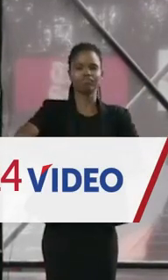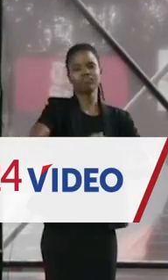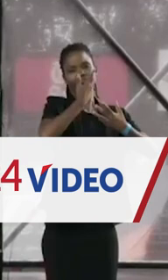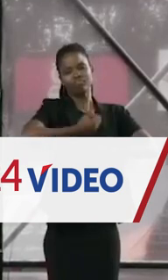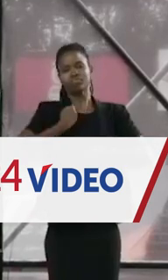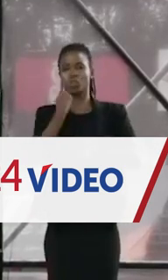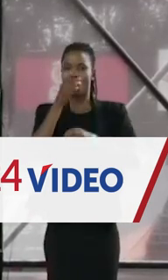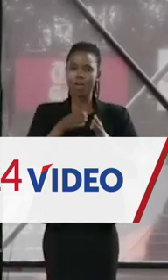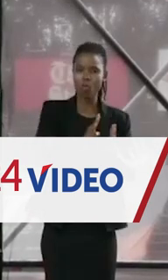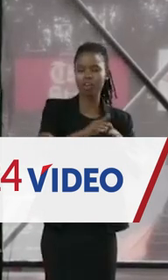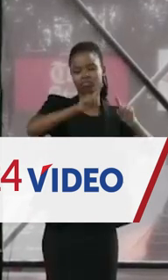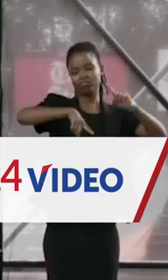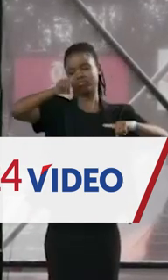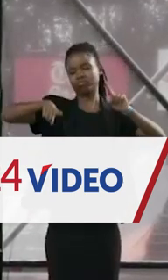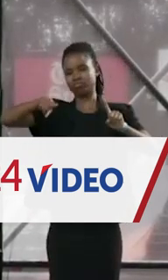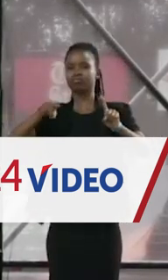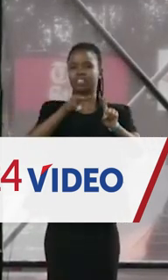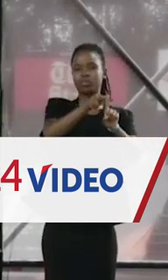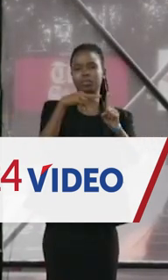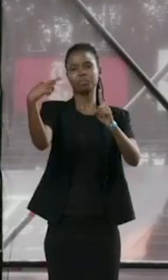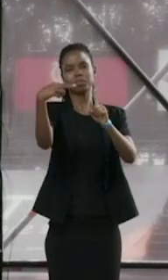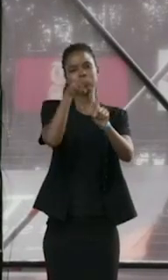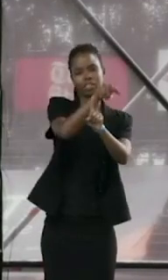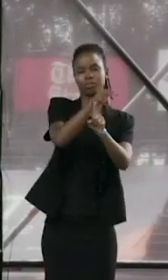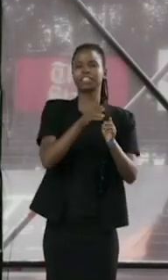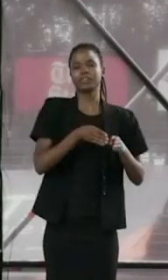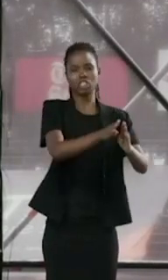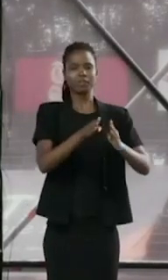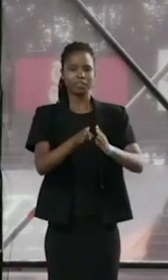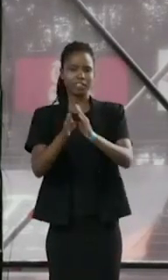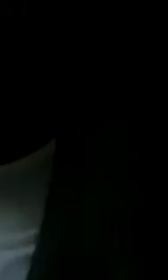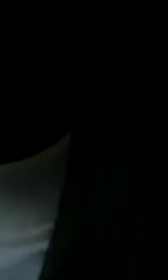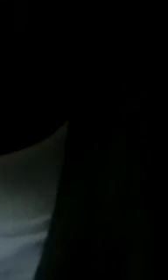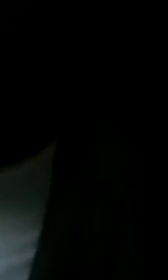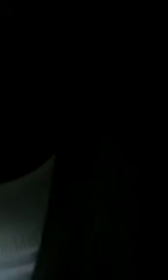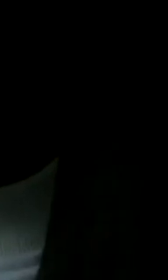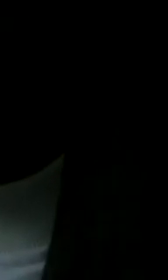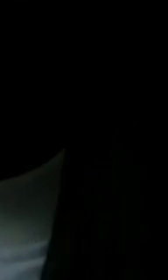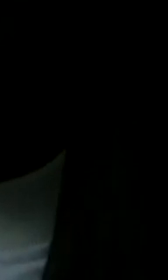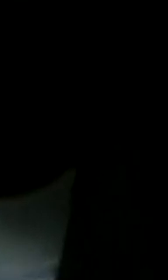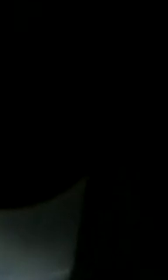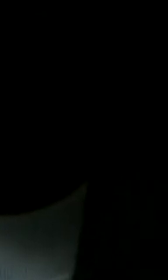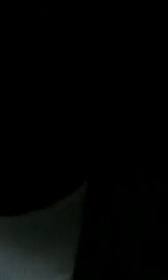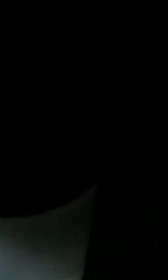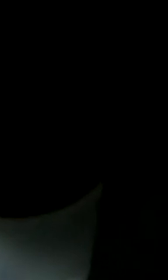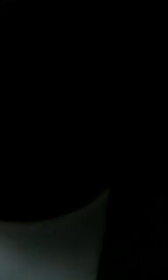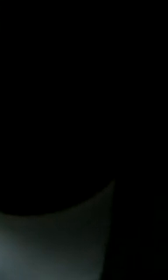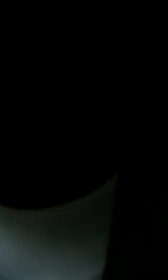forms and showing different sides of him. I just want to speak about something that didn't sit well with me.